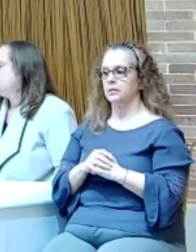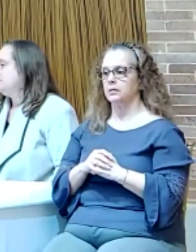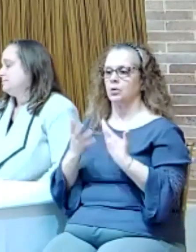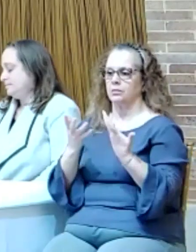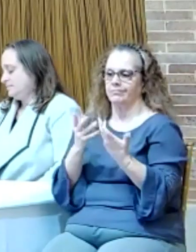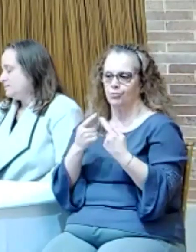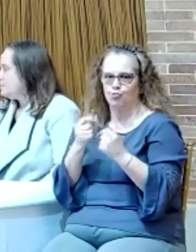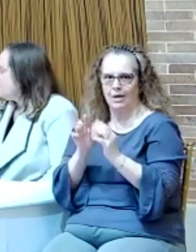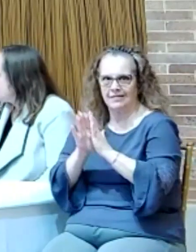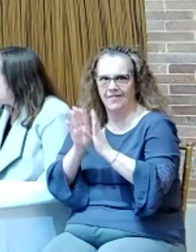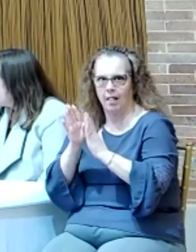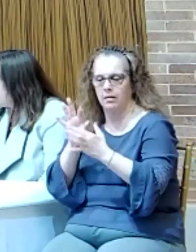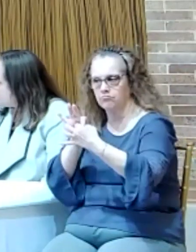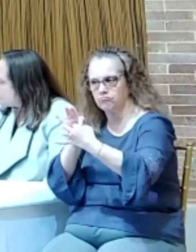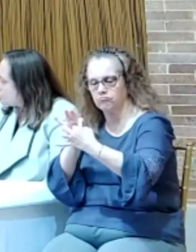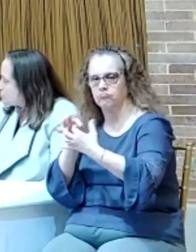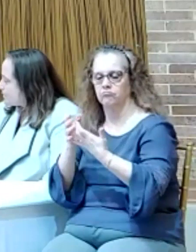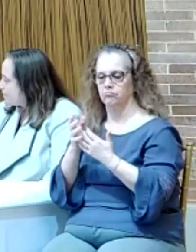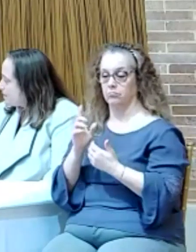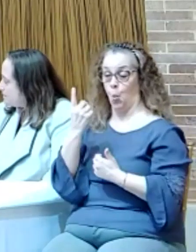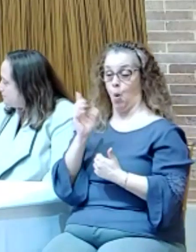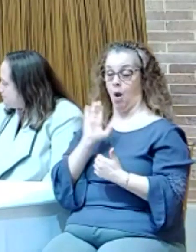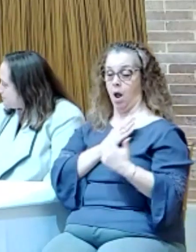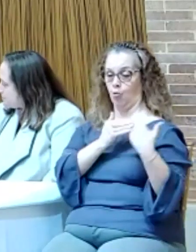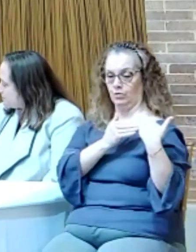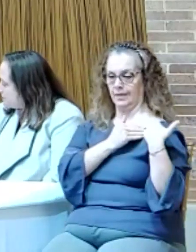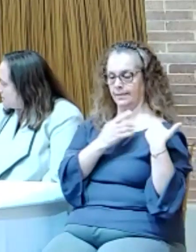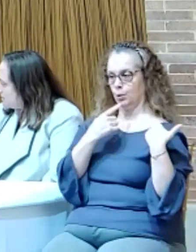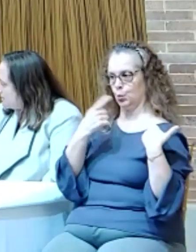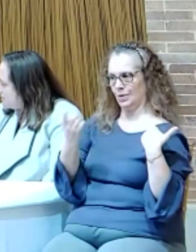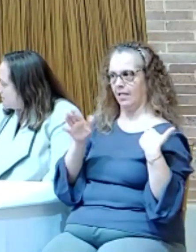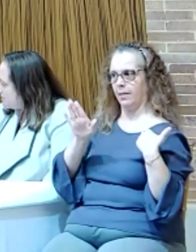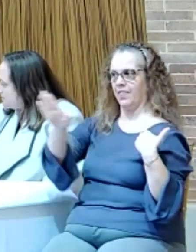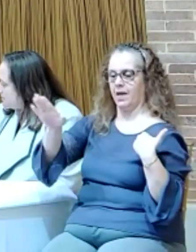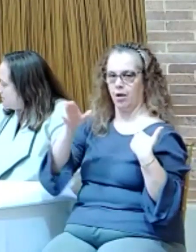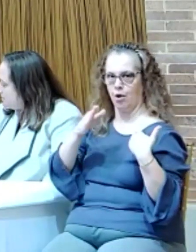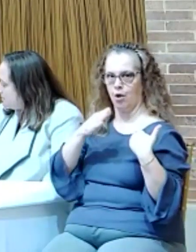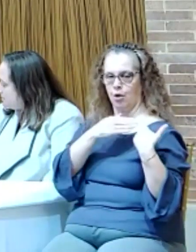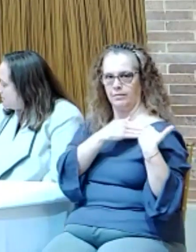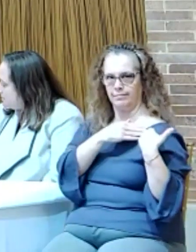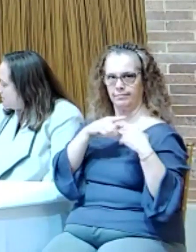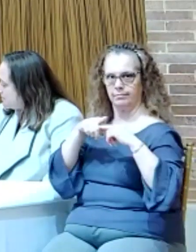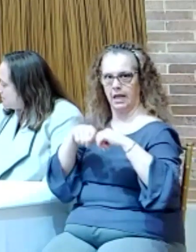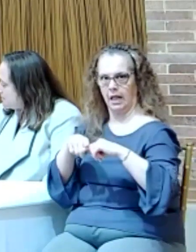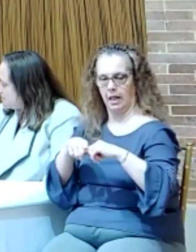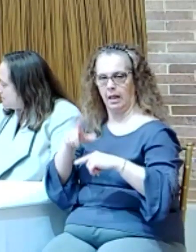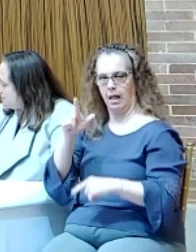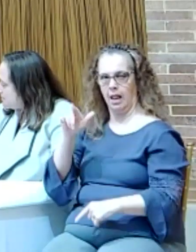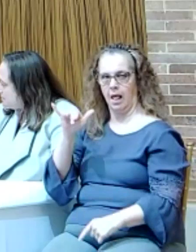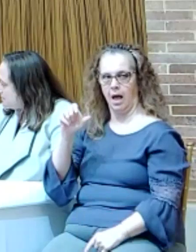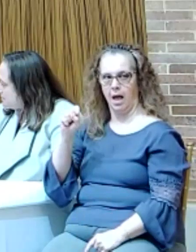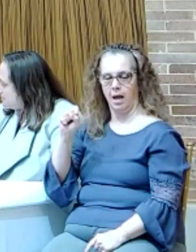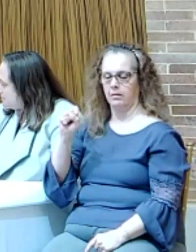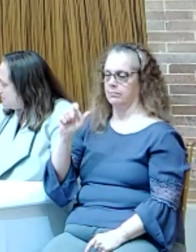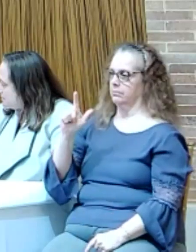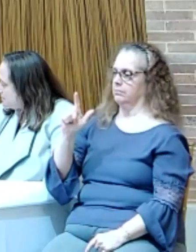them and one of our responsibilities is to tell them their liability so you might want to inform them